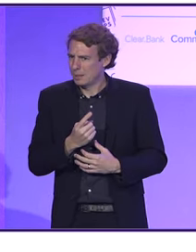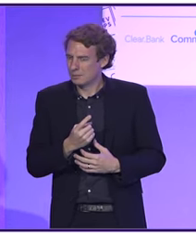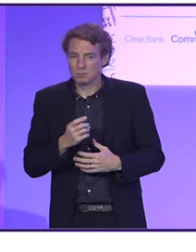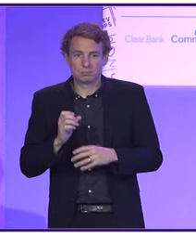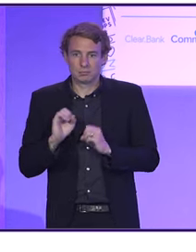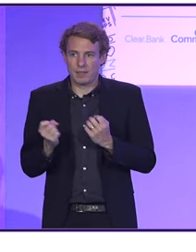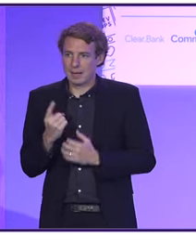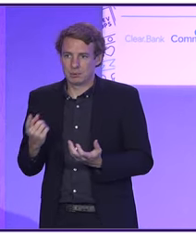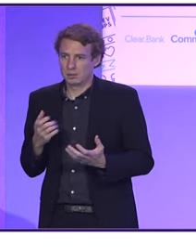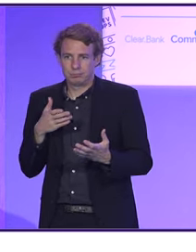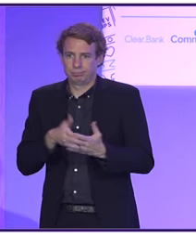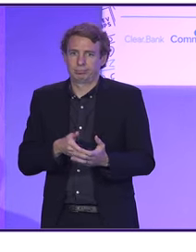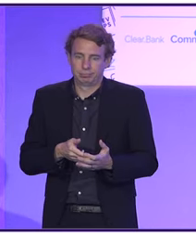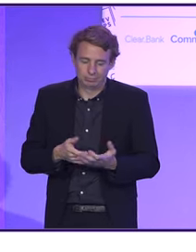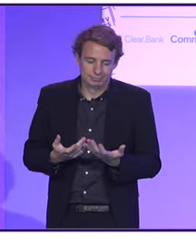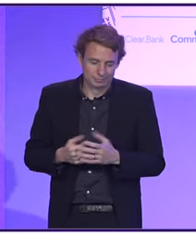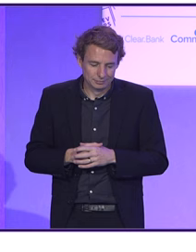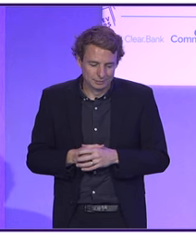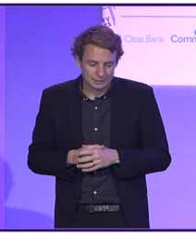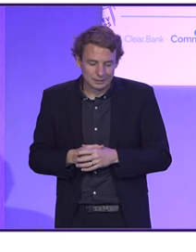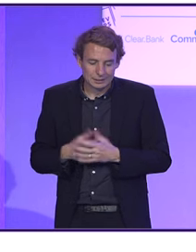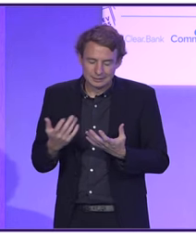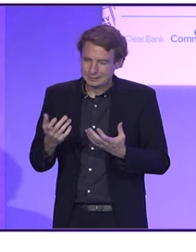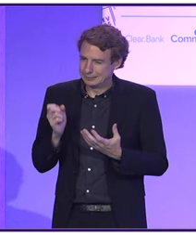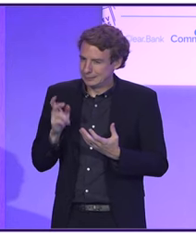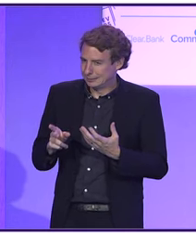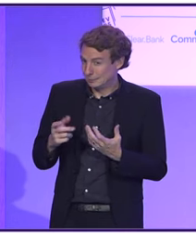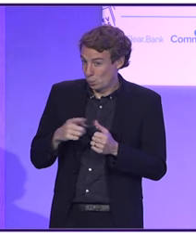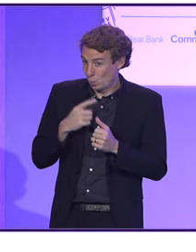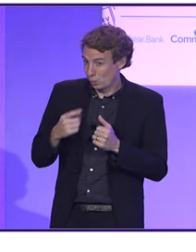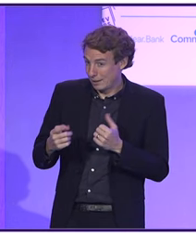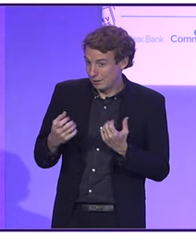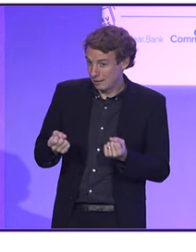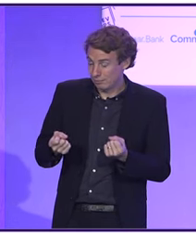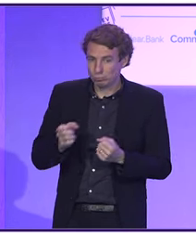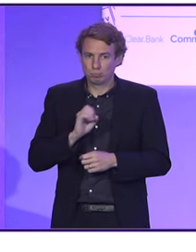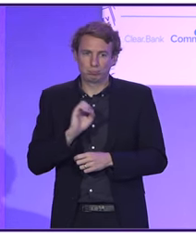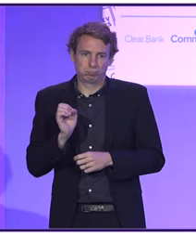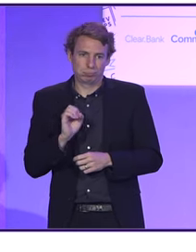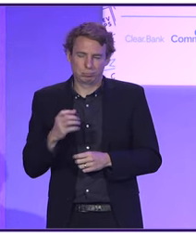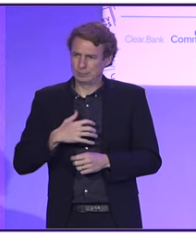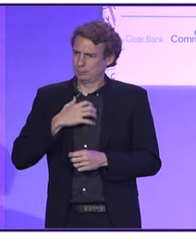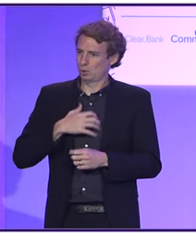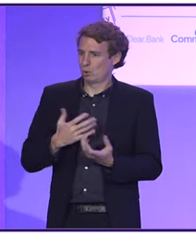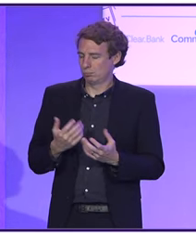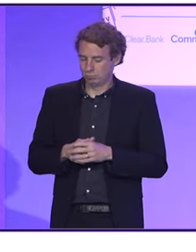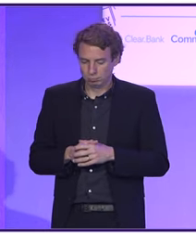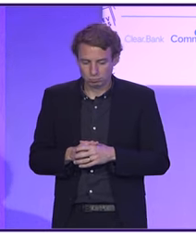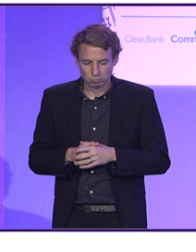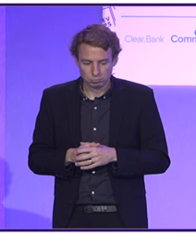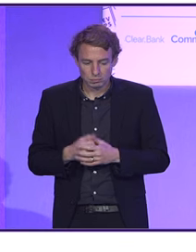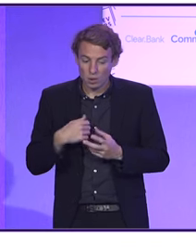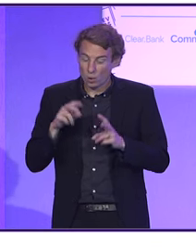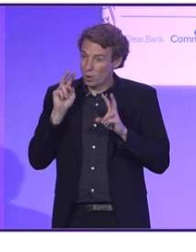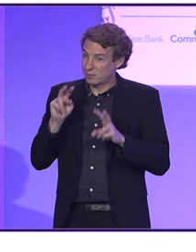blocked. Very nice. And expecting a no, he said, well, have you got any automation? And there was none, unsurprisingly. Some other observations.